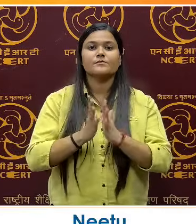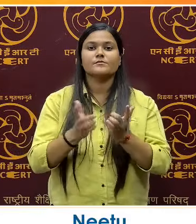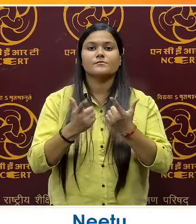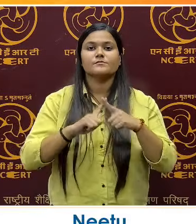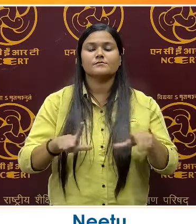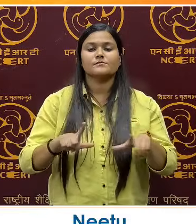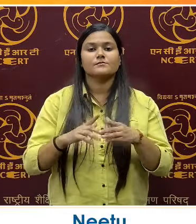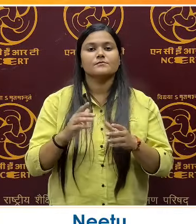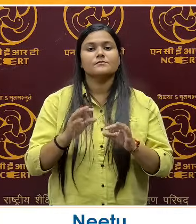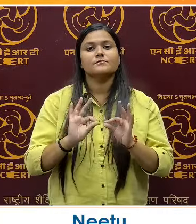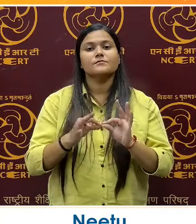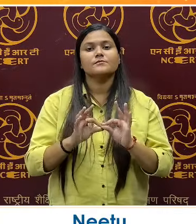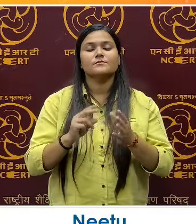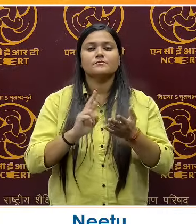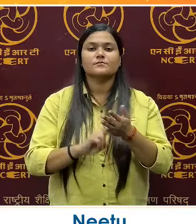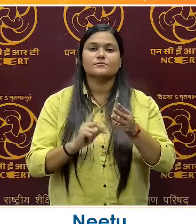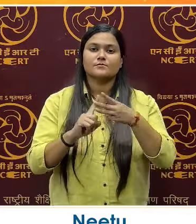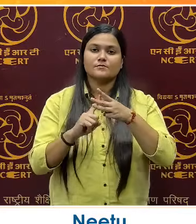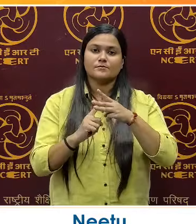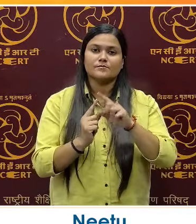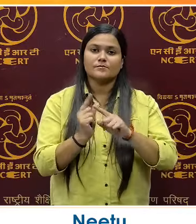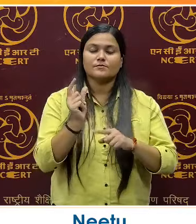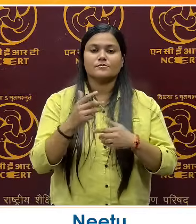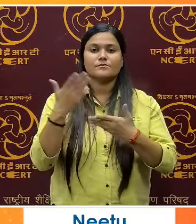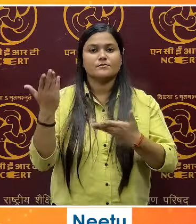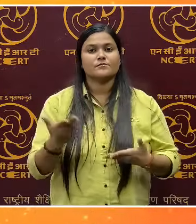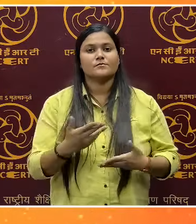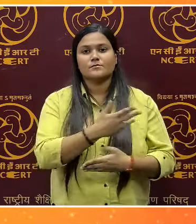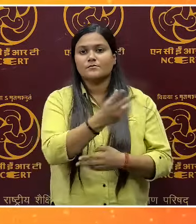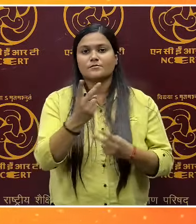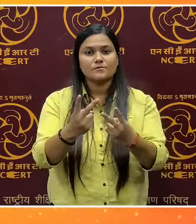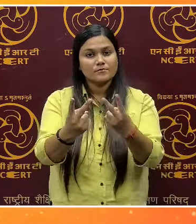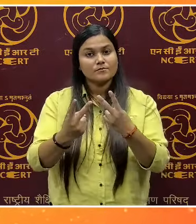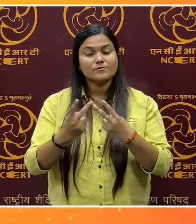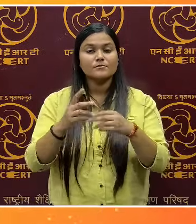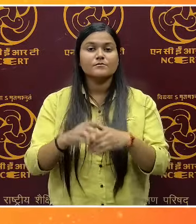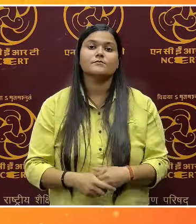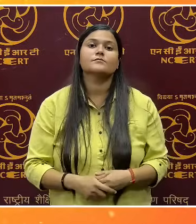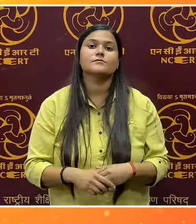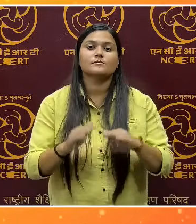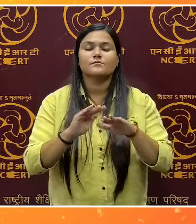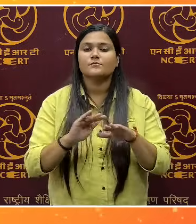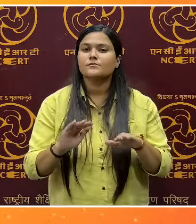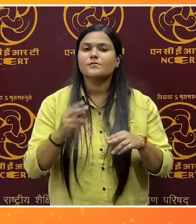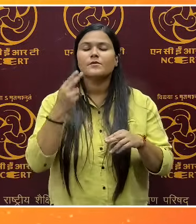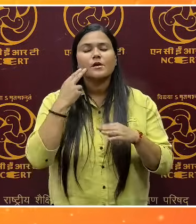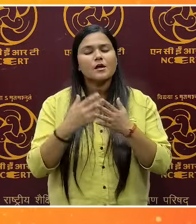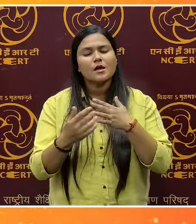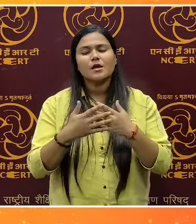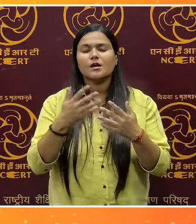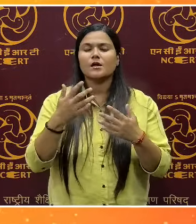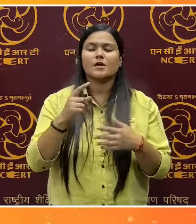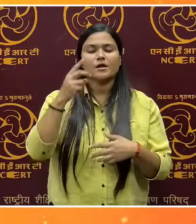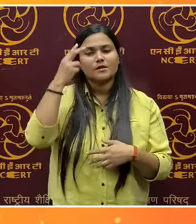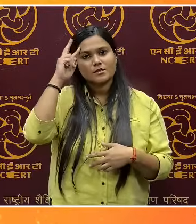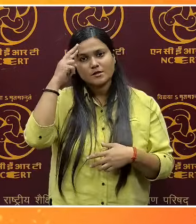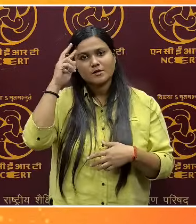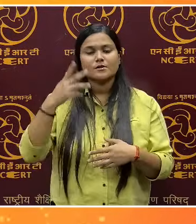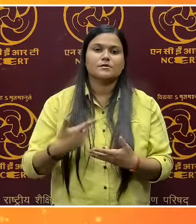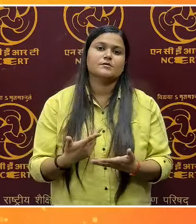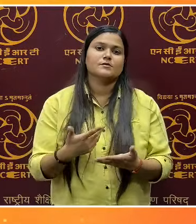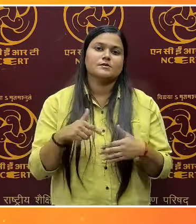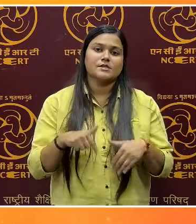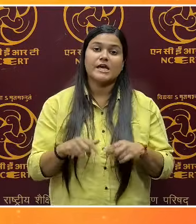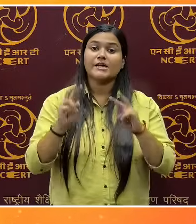I also welcome you to this session. And now, dear all our learners and students, in case if you have any queries or doubt regarding